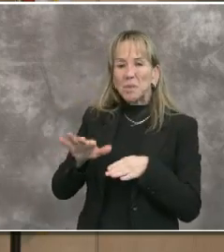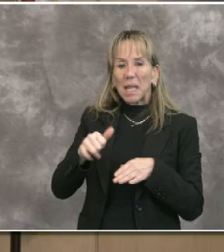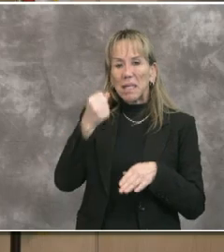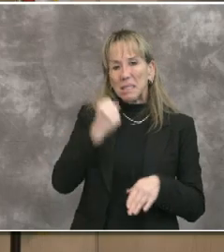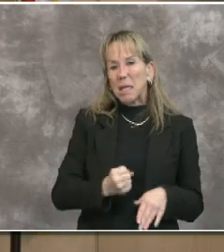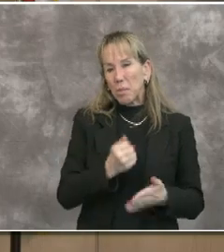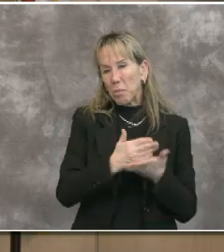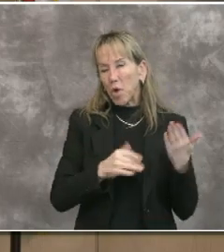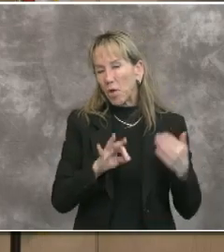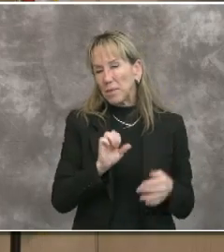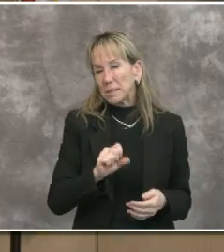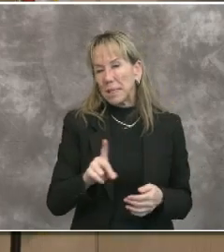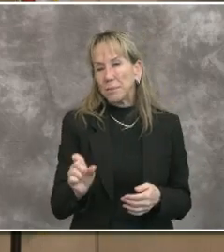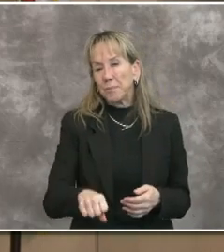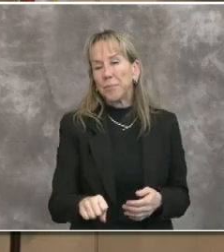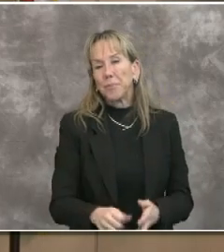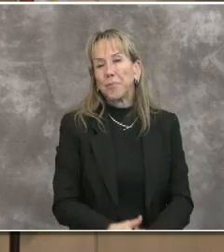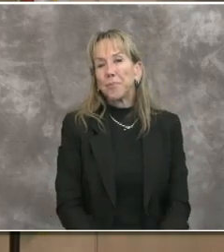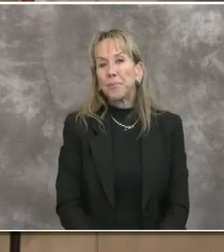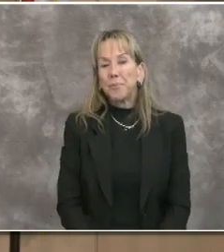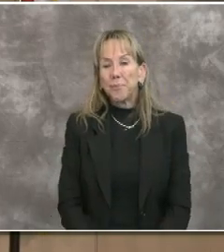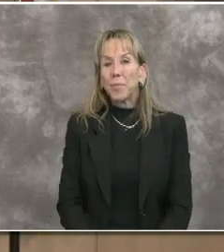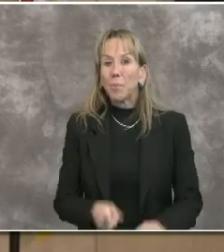carefully. Donald.